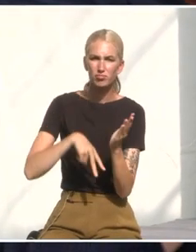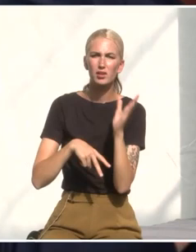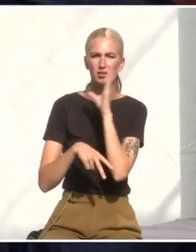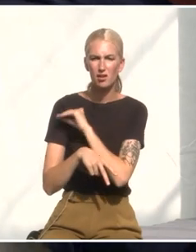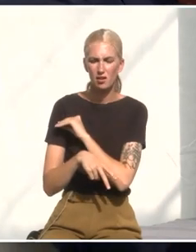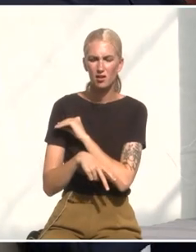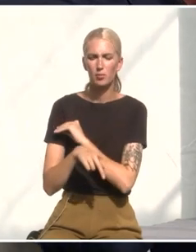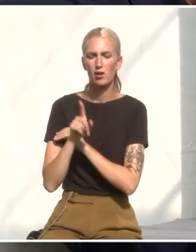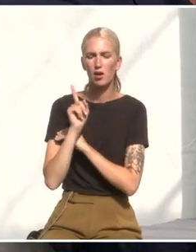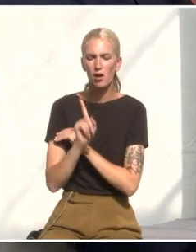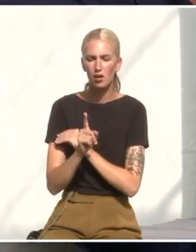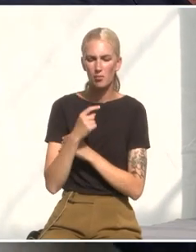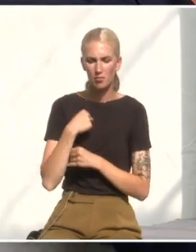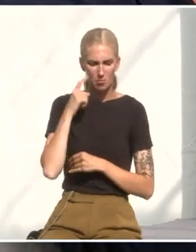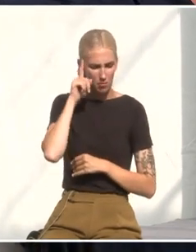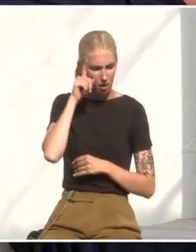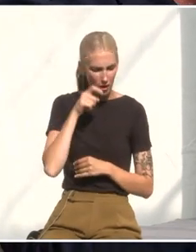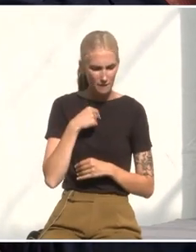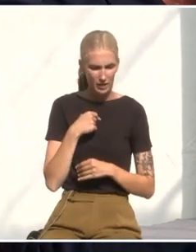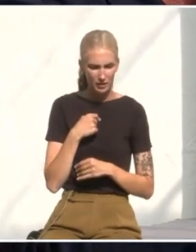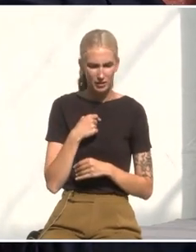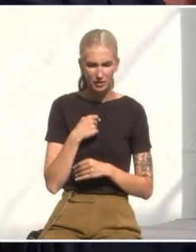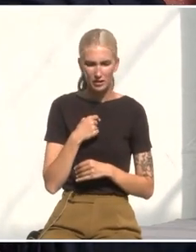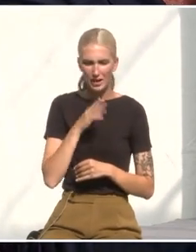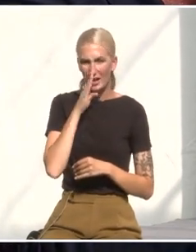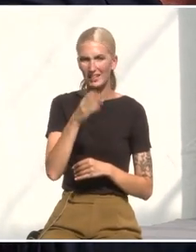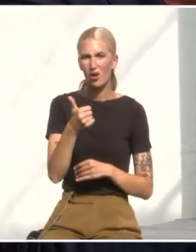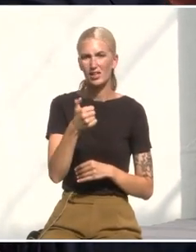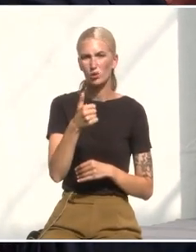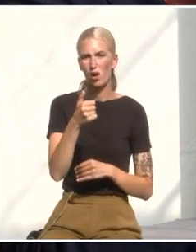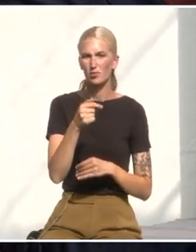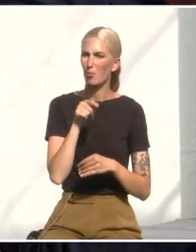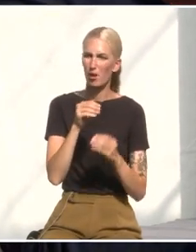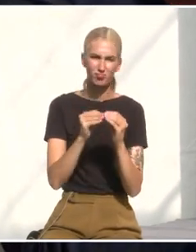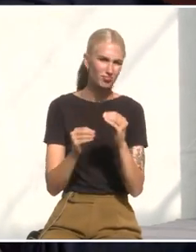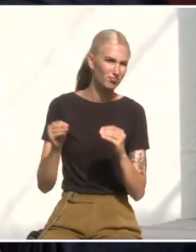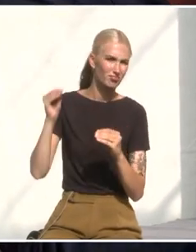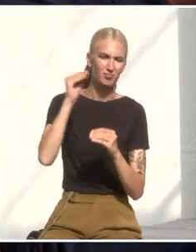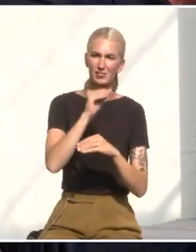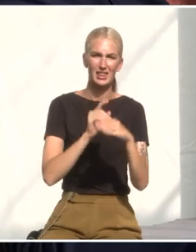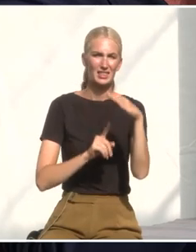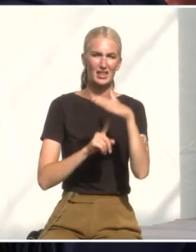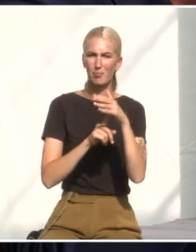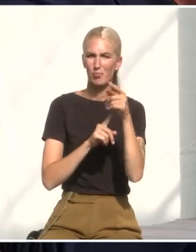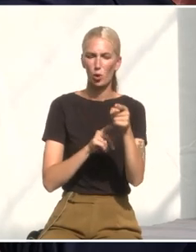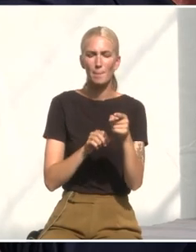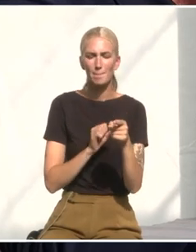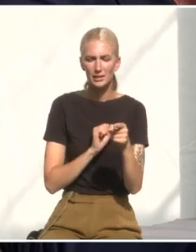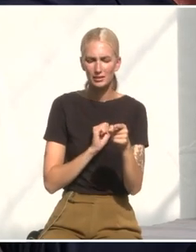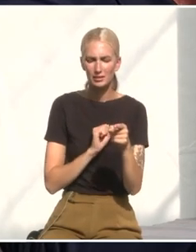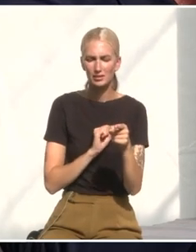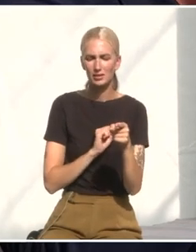what I think for me, I'd put heterosexism on the top because it embodies everything